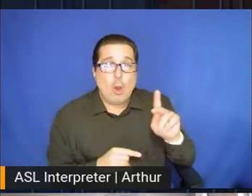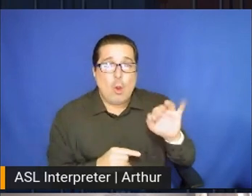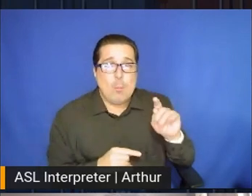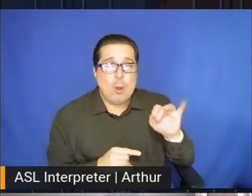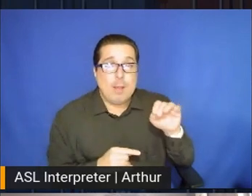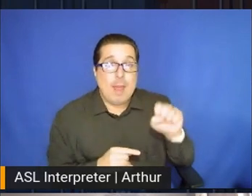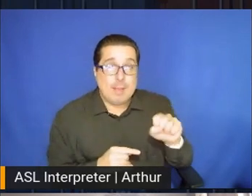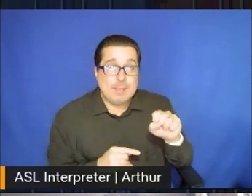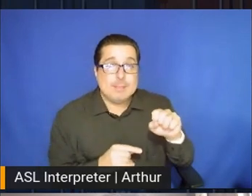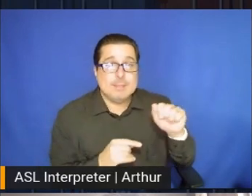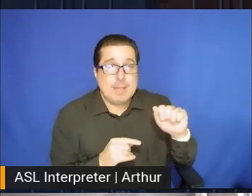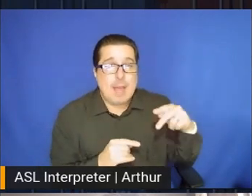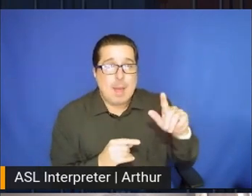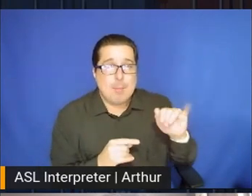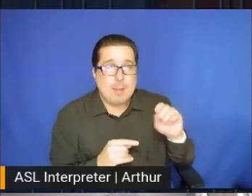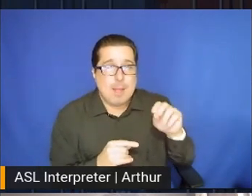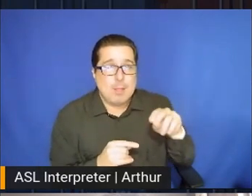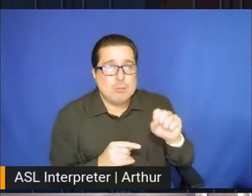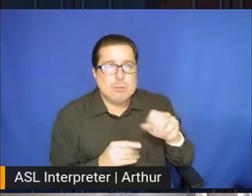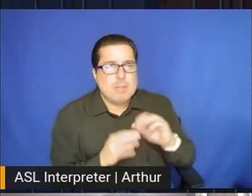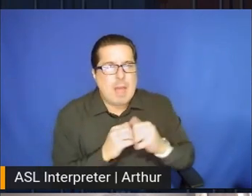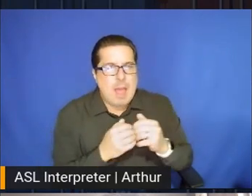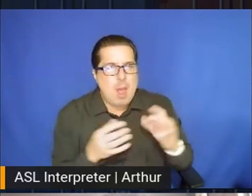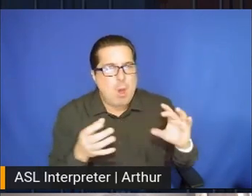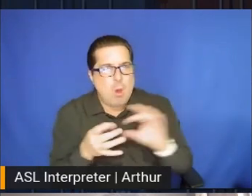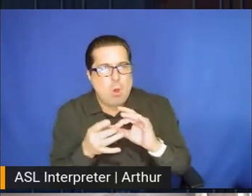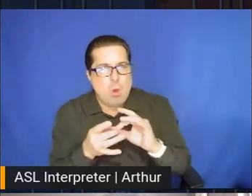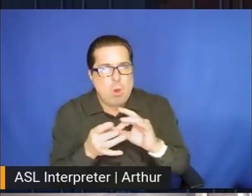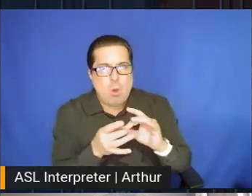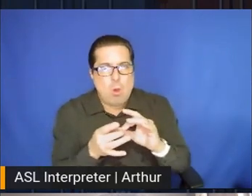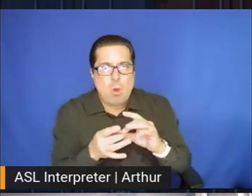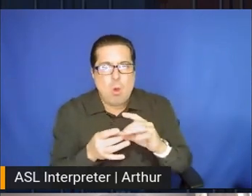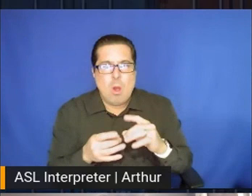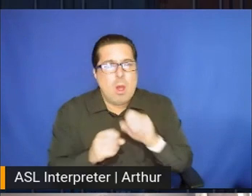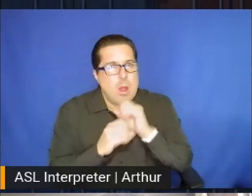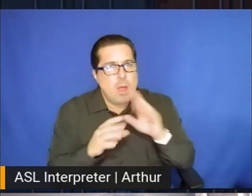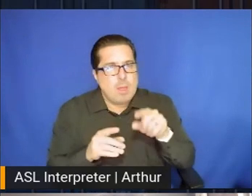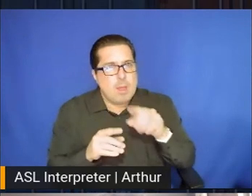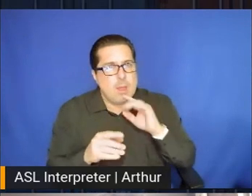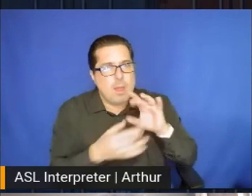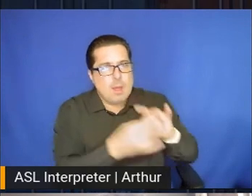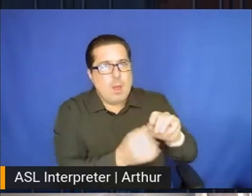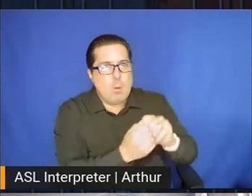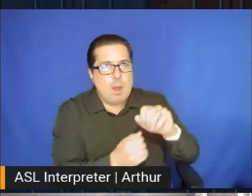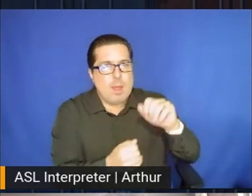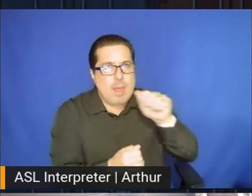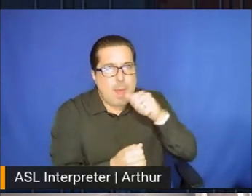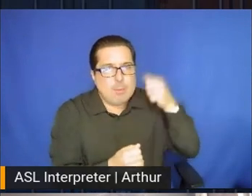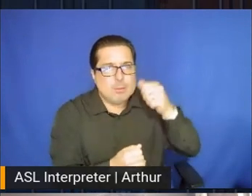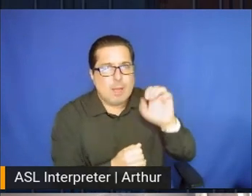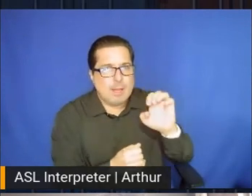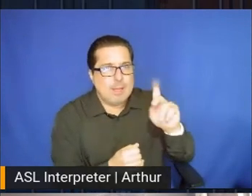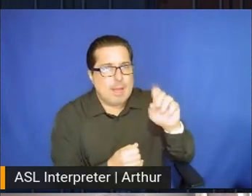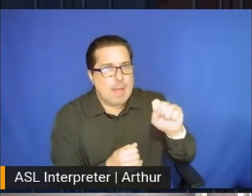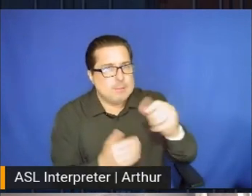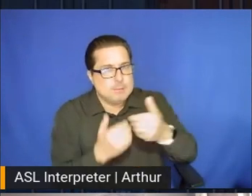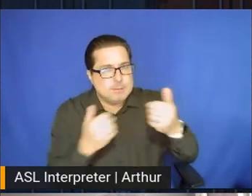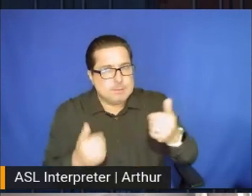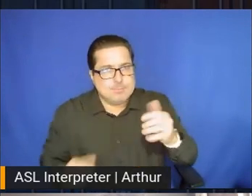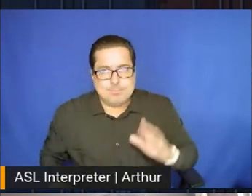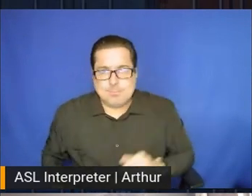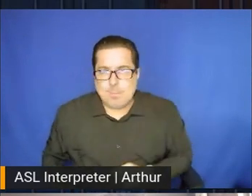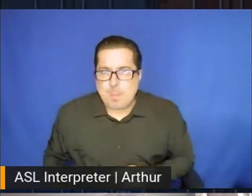and it's not coupled or tied to Amazon EKS. So works